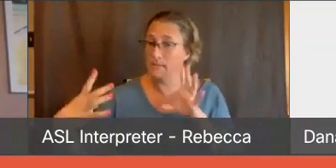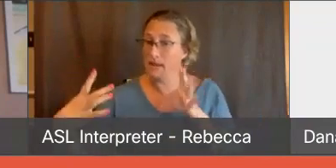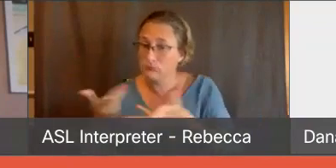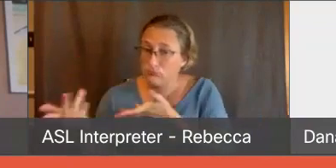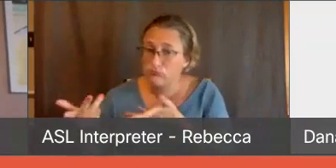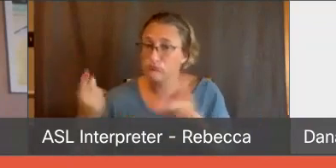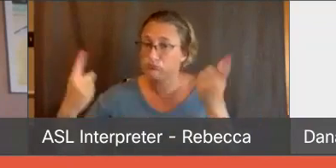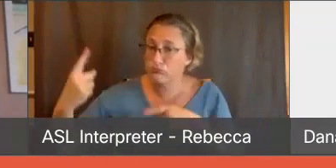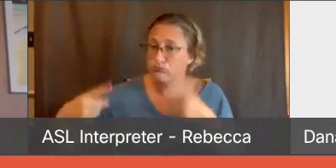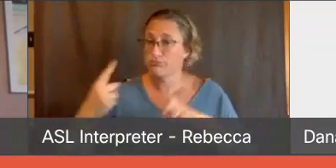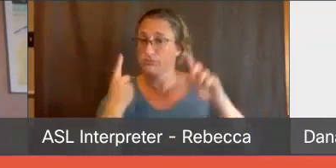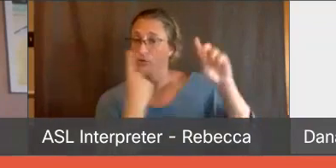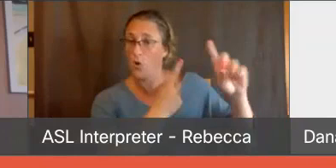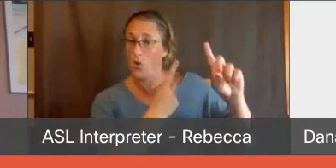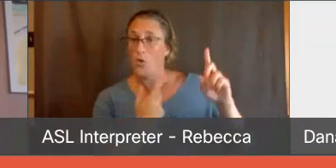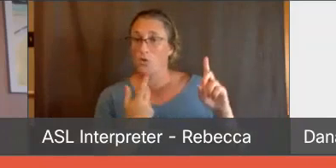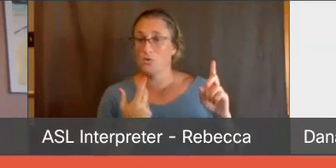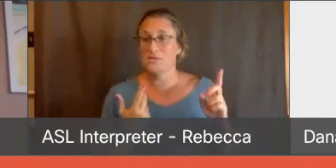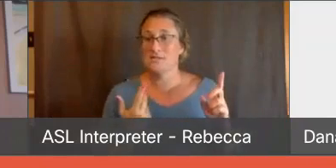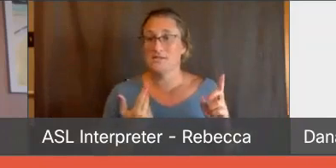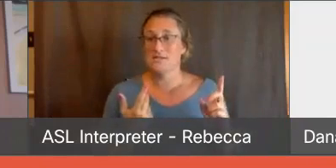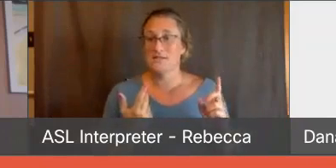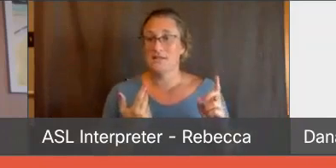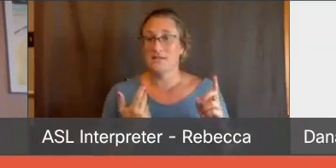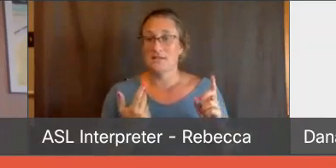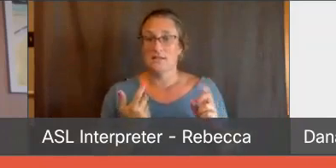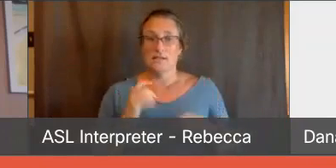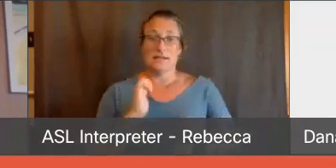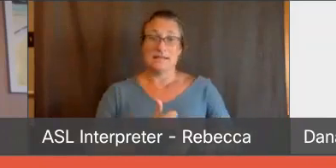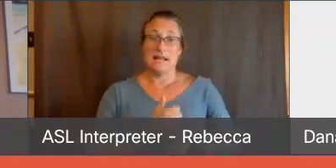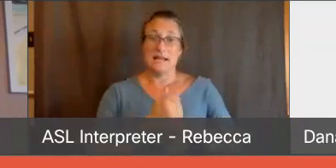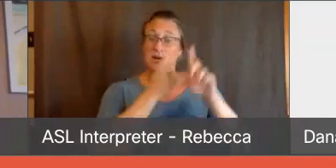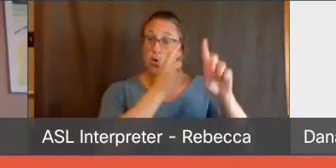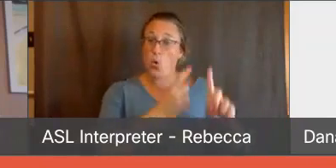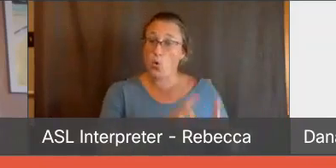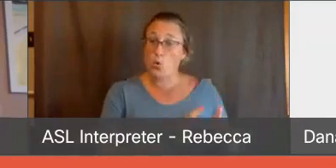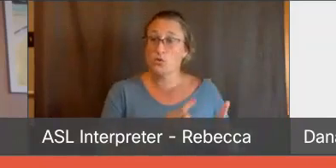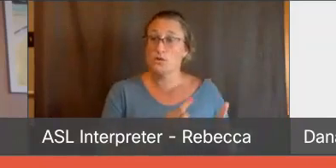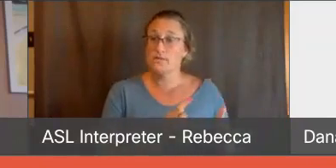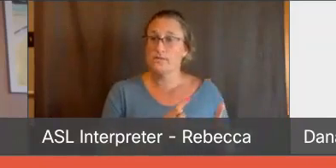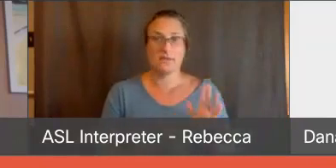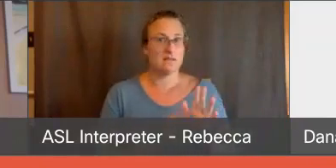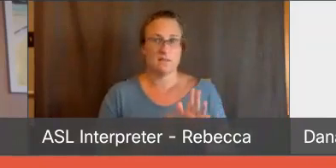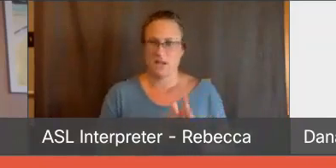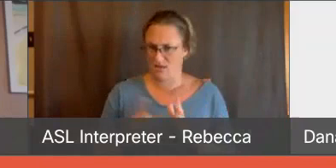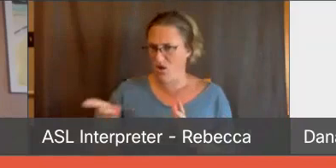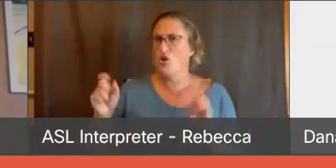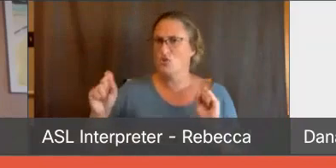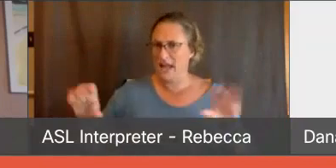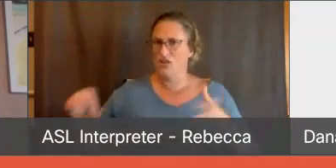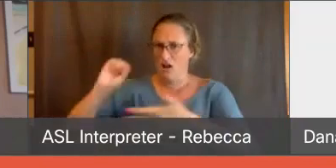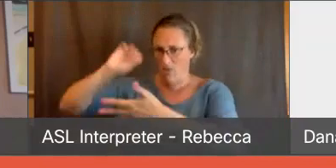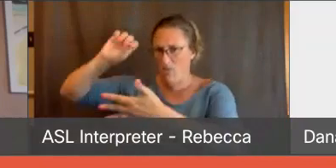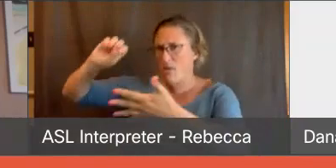You know, when we're working with people or you know, goal setting, sometimes we put a ton on people's plates, and